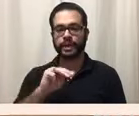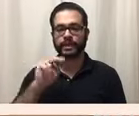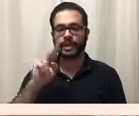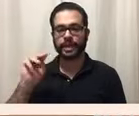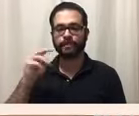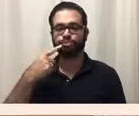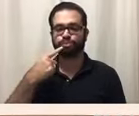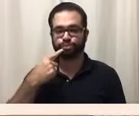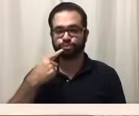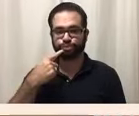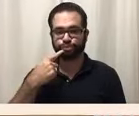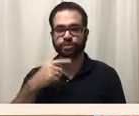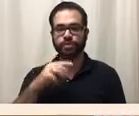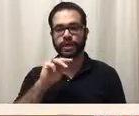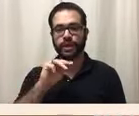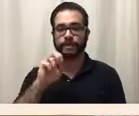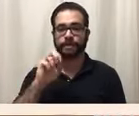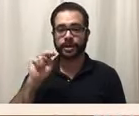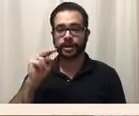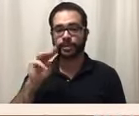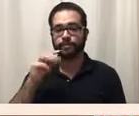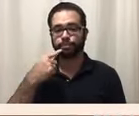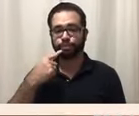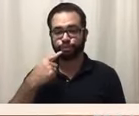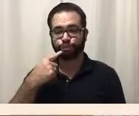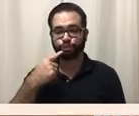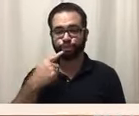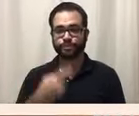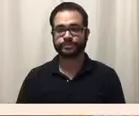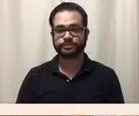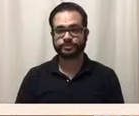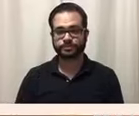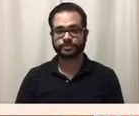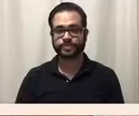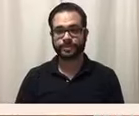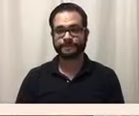Eminem, Eminem, Eminem,